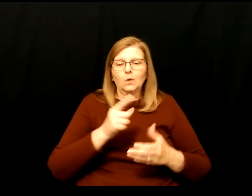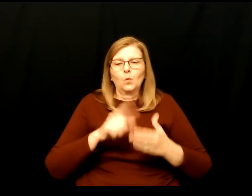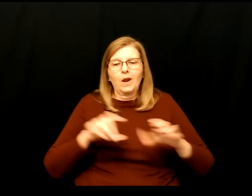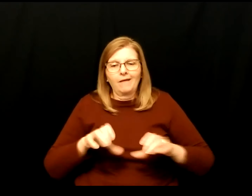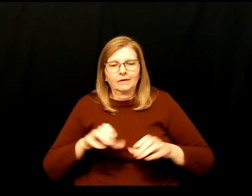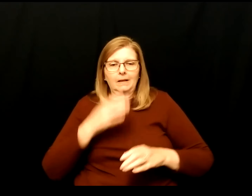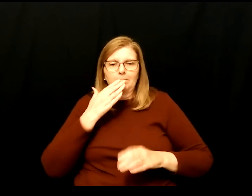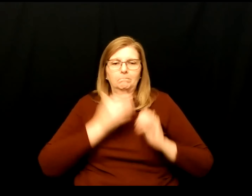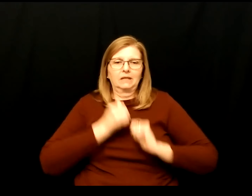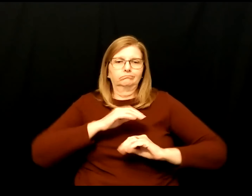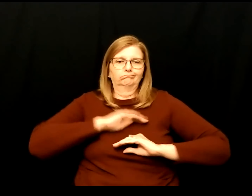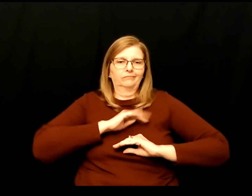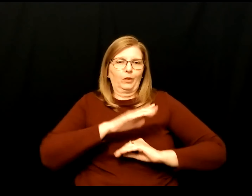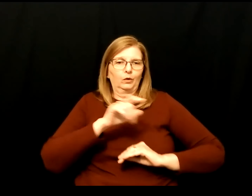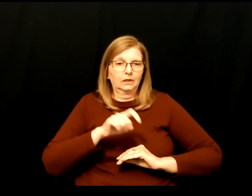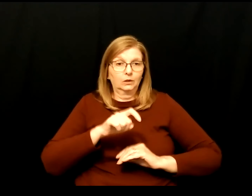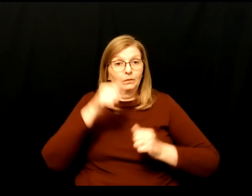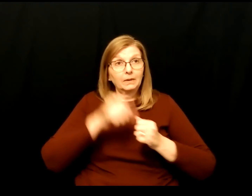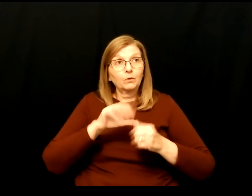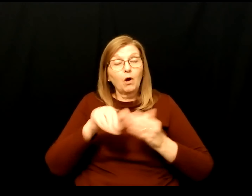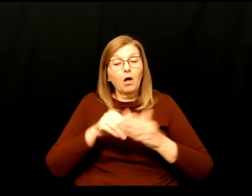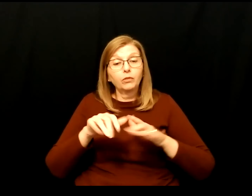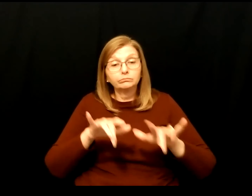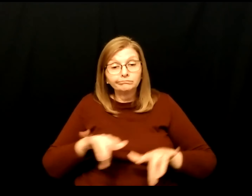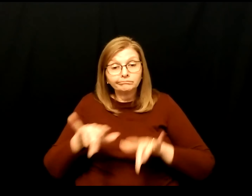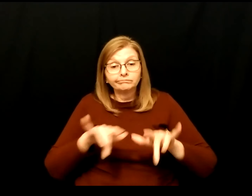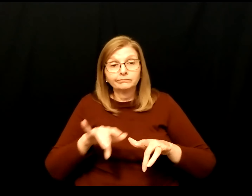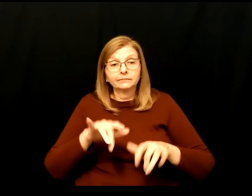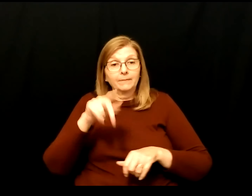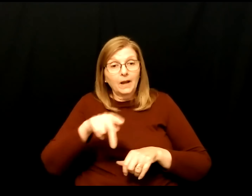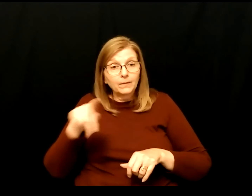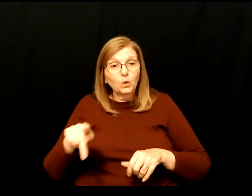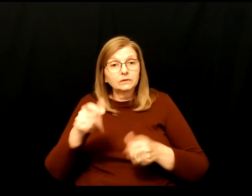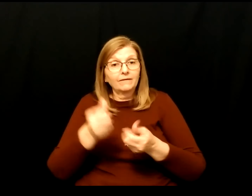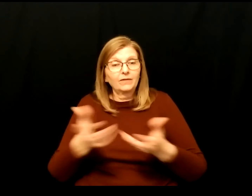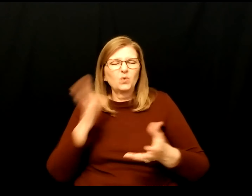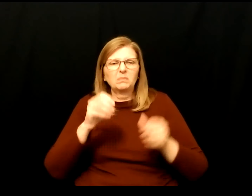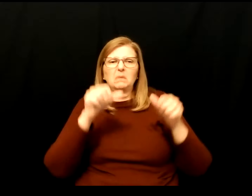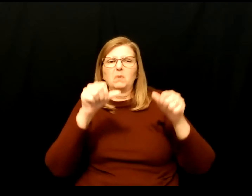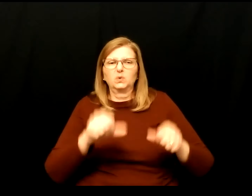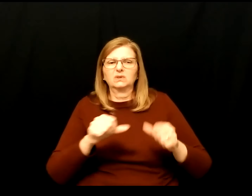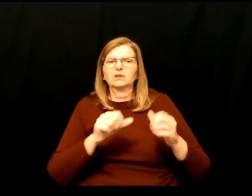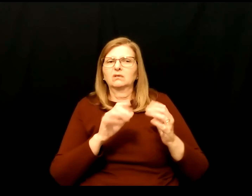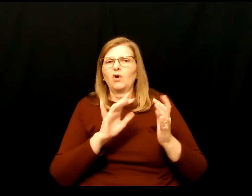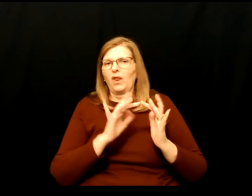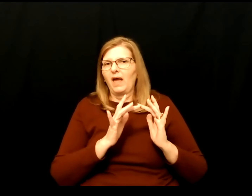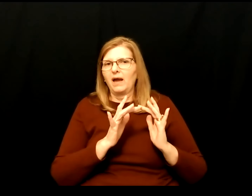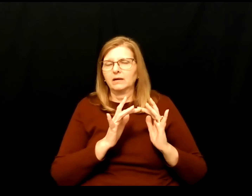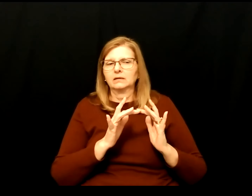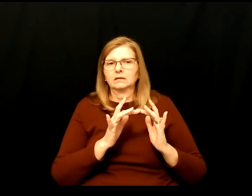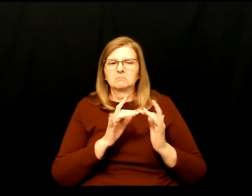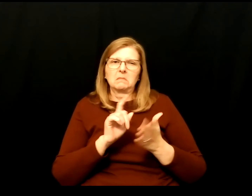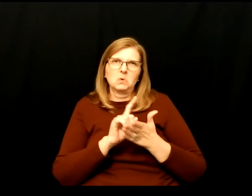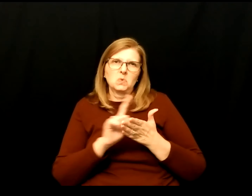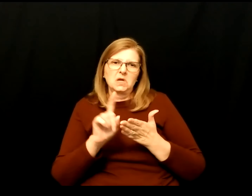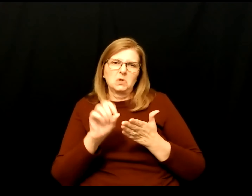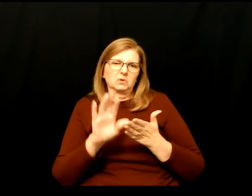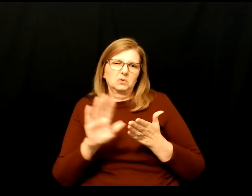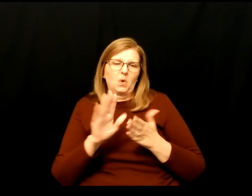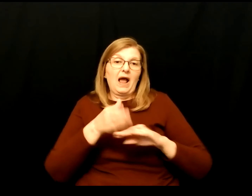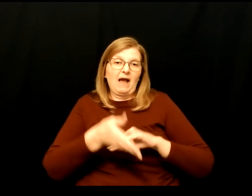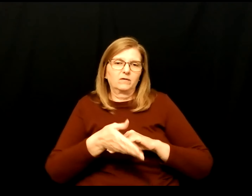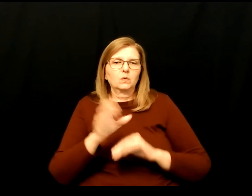needs. Remember that all recordings and PowerPoints and other materials will be posted online a week or so after